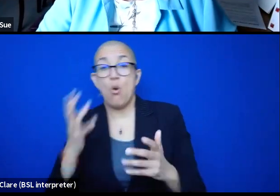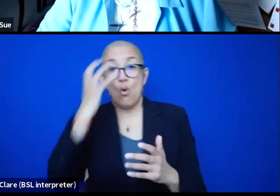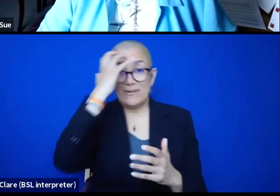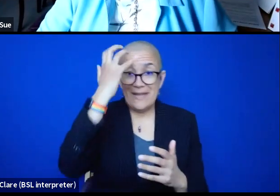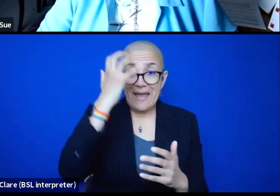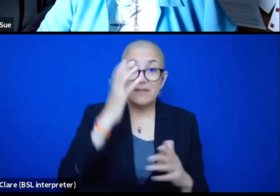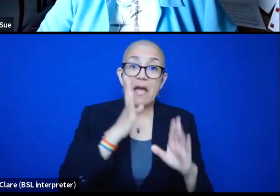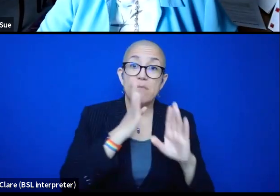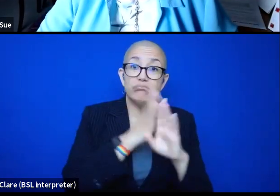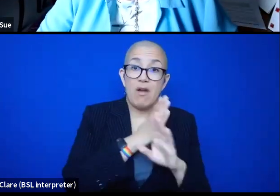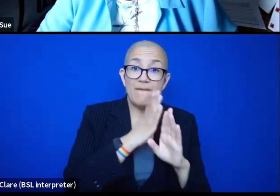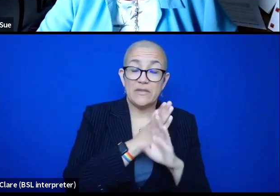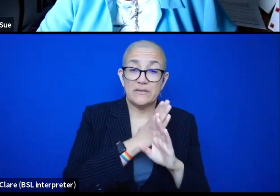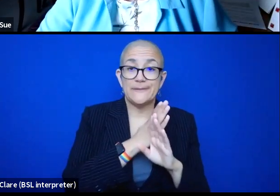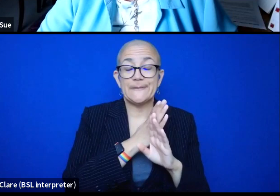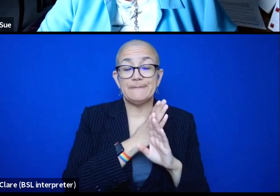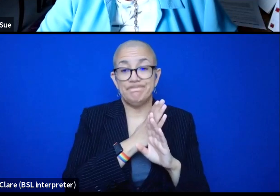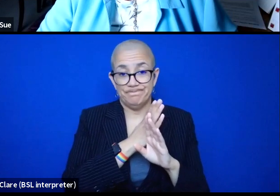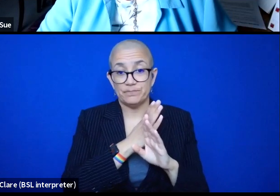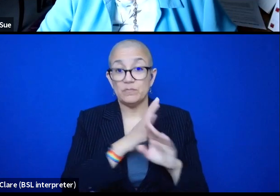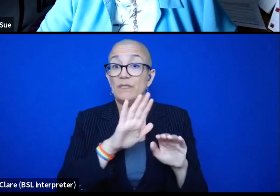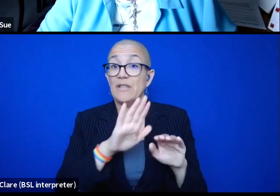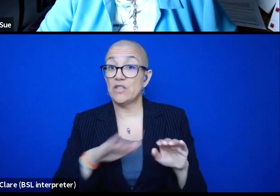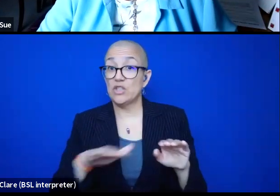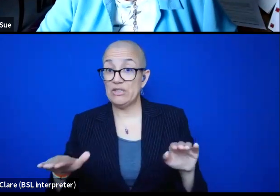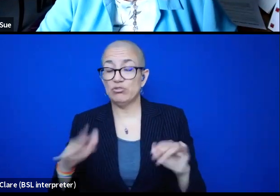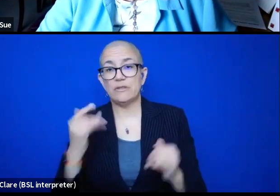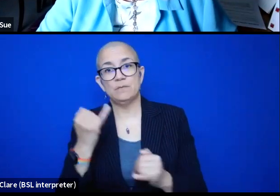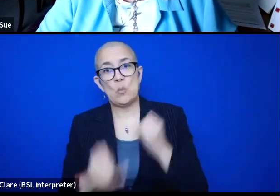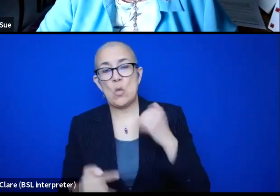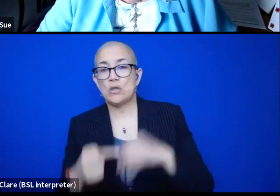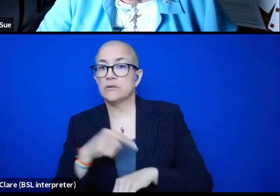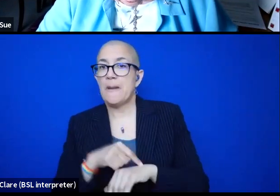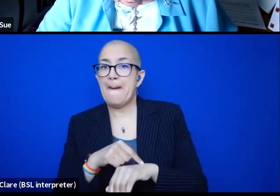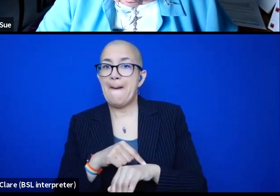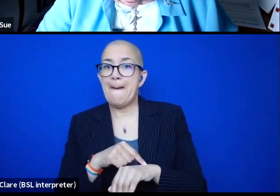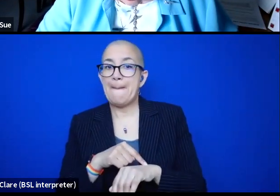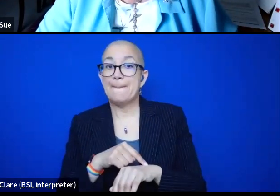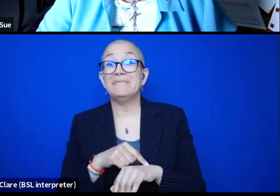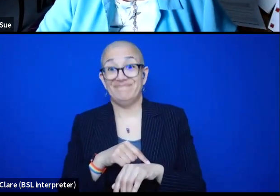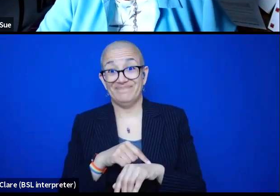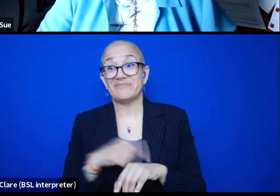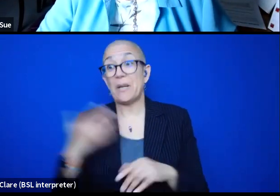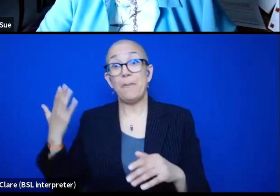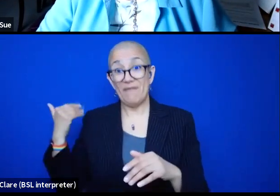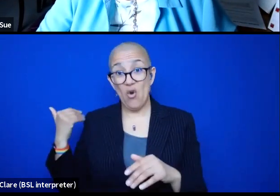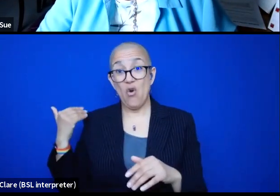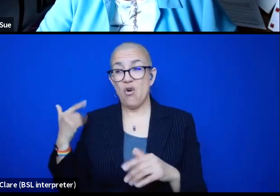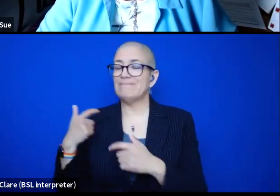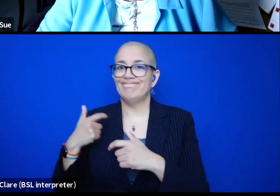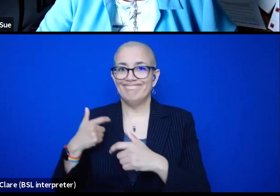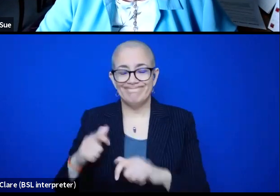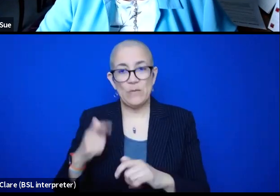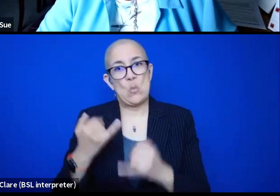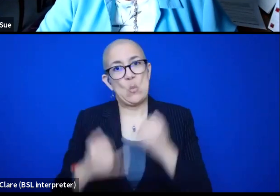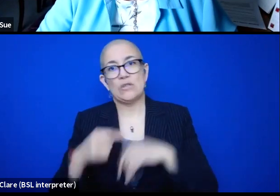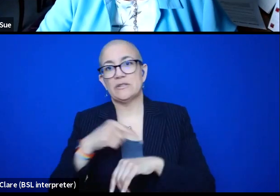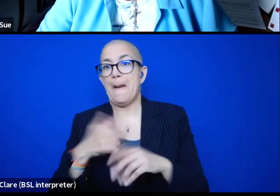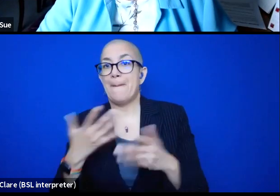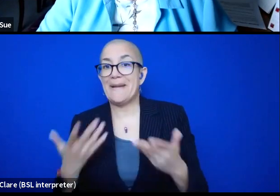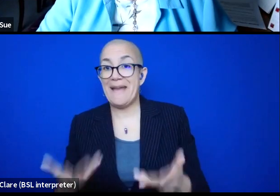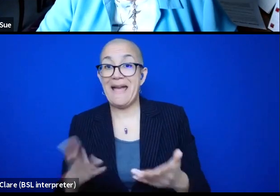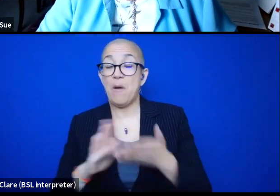that I think the children who have the toughest time normally have had the toughest time now, and that will accentuate the divides,